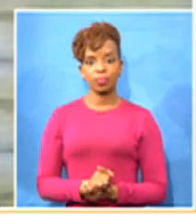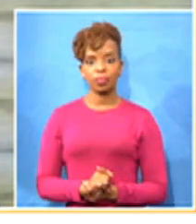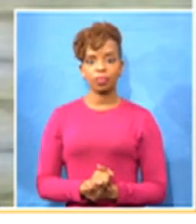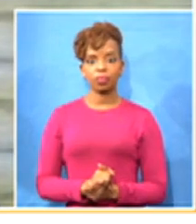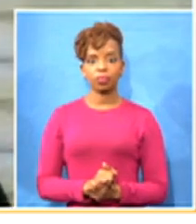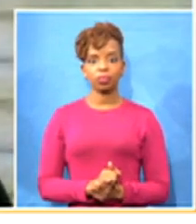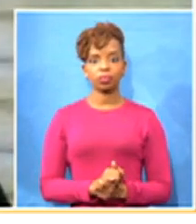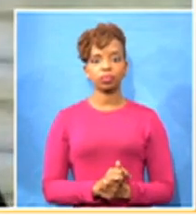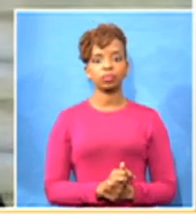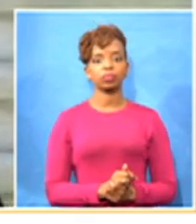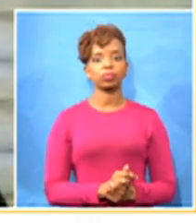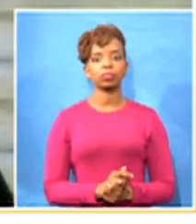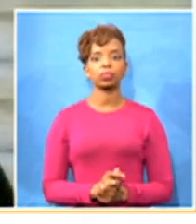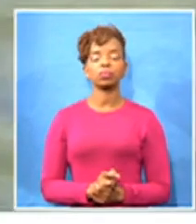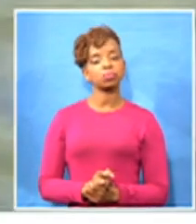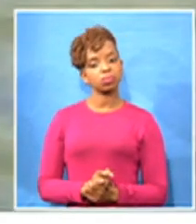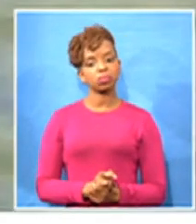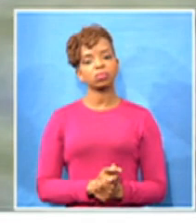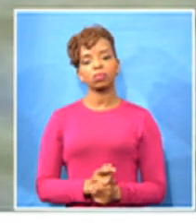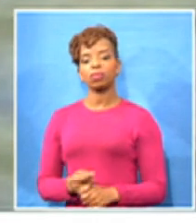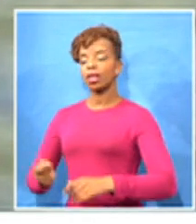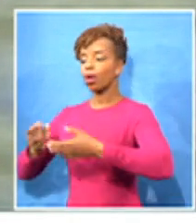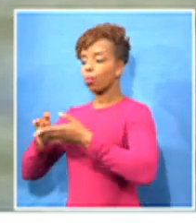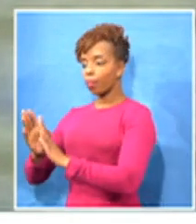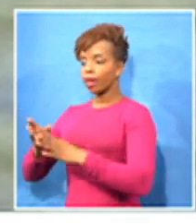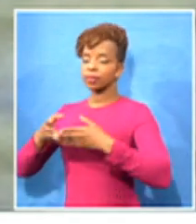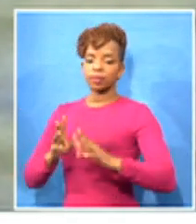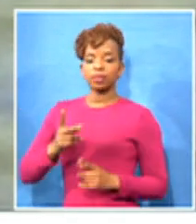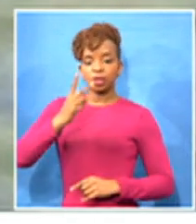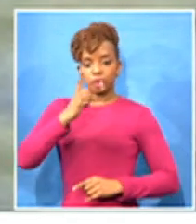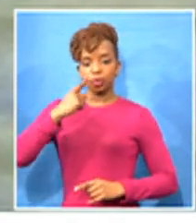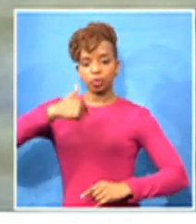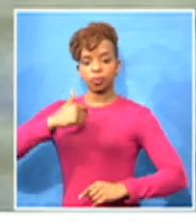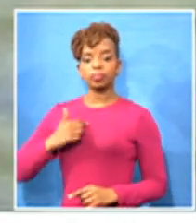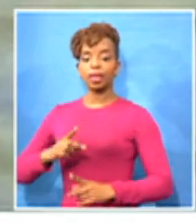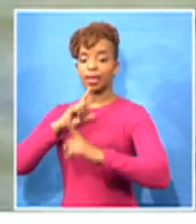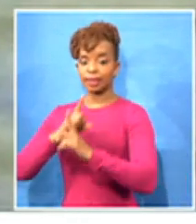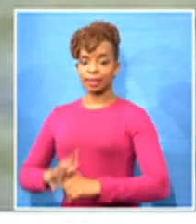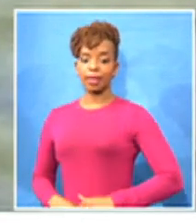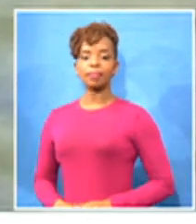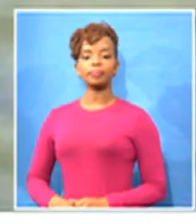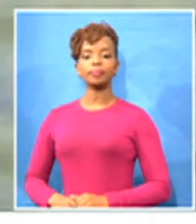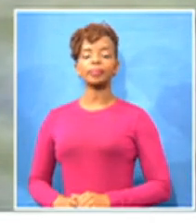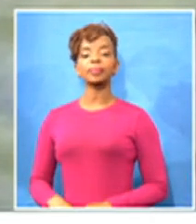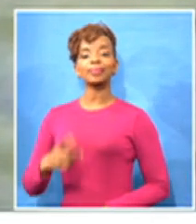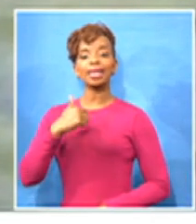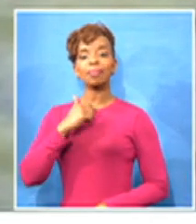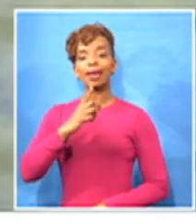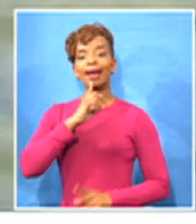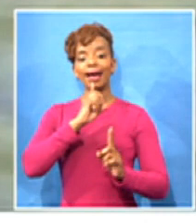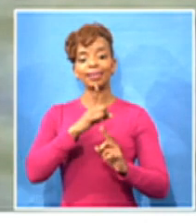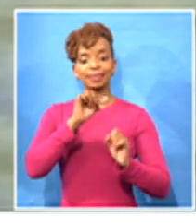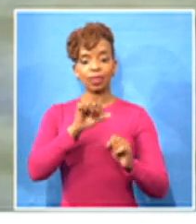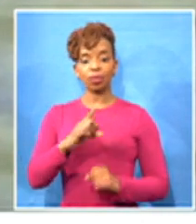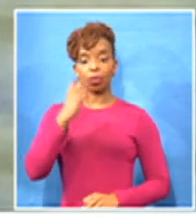So there's two ways in which I would like to answer that question. So to answer your question with regards to